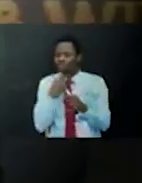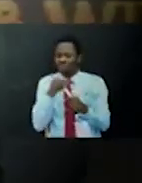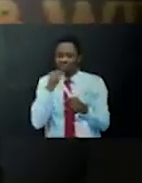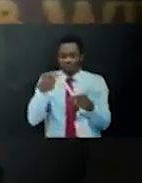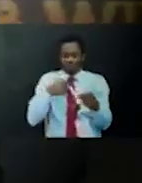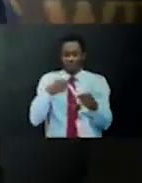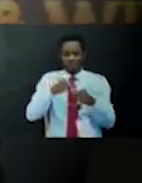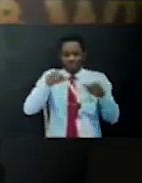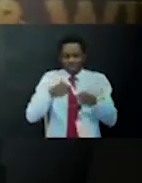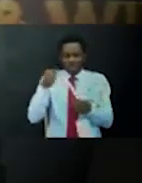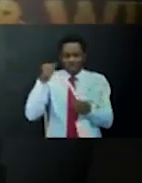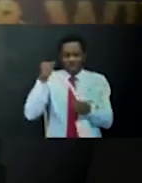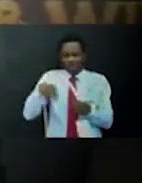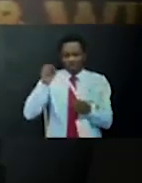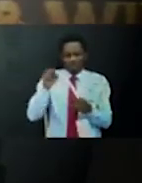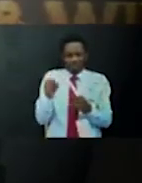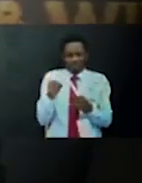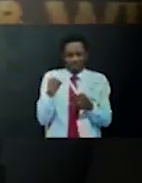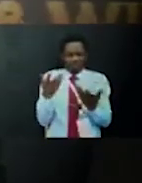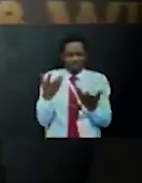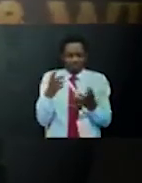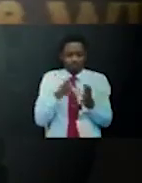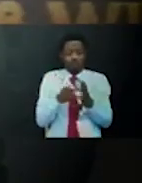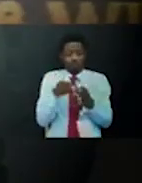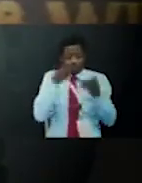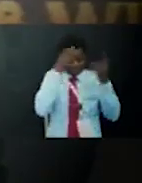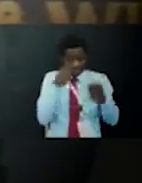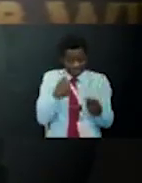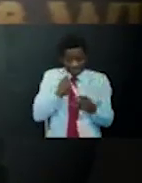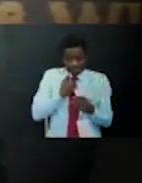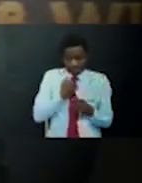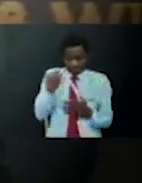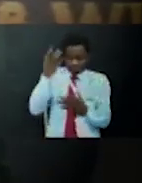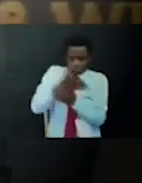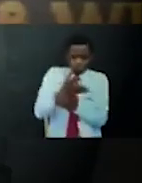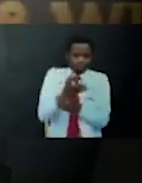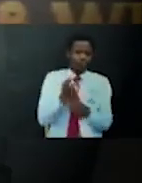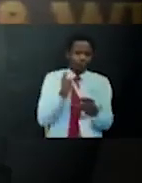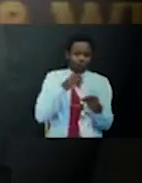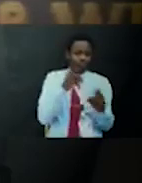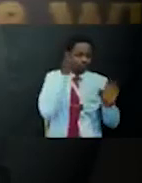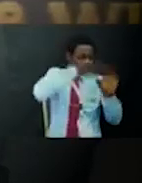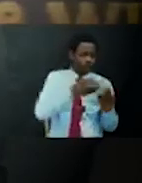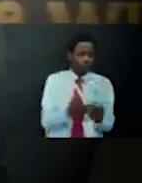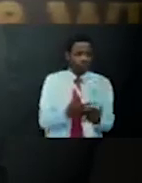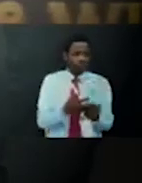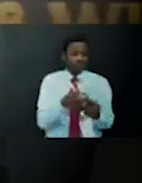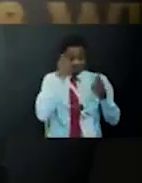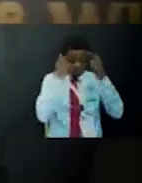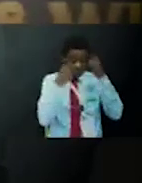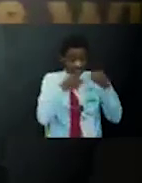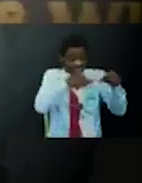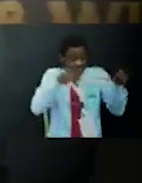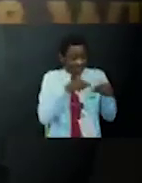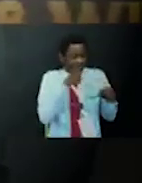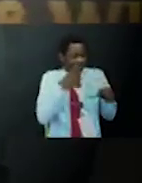I have to descend and get involved myself. Otherwise, nobody, because at that level, there is no church. And at this